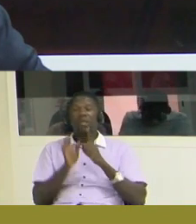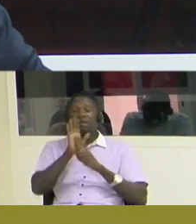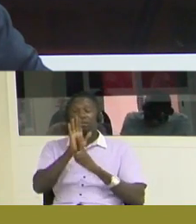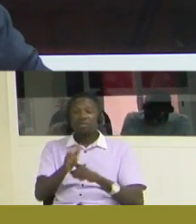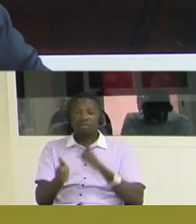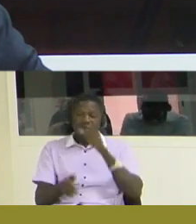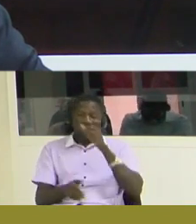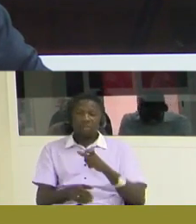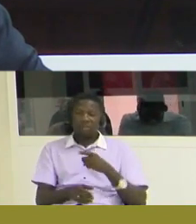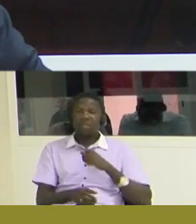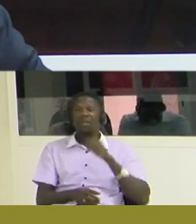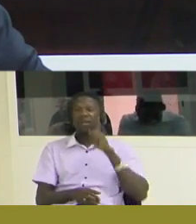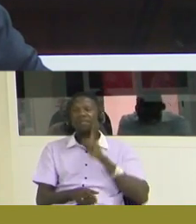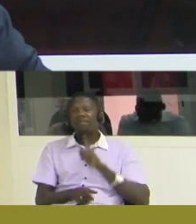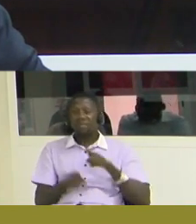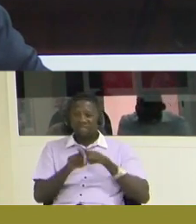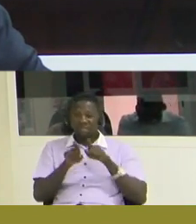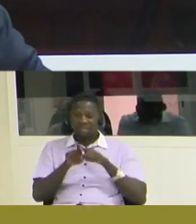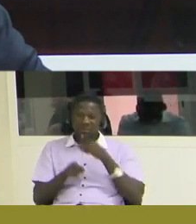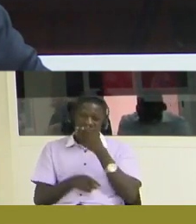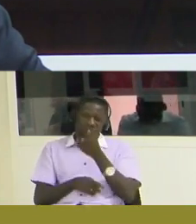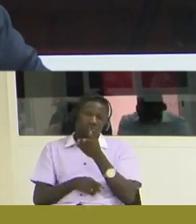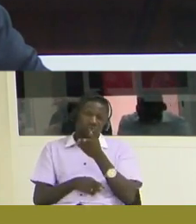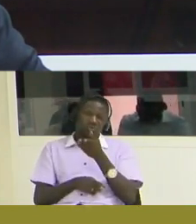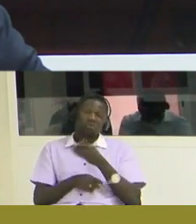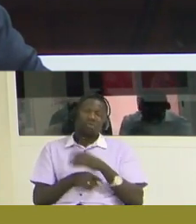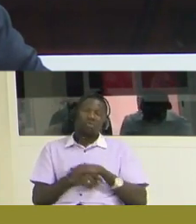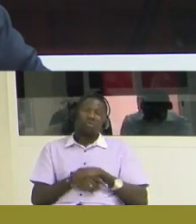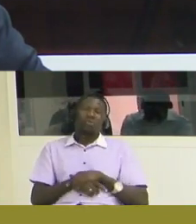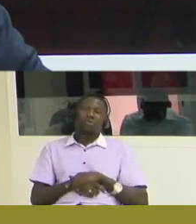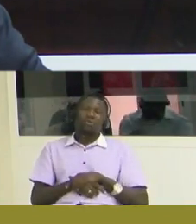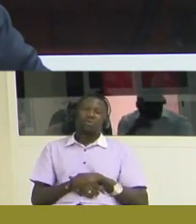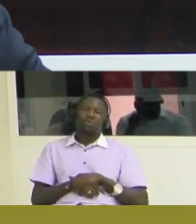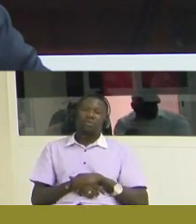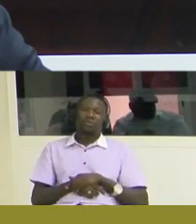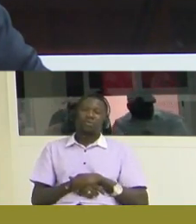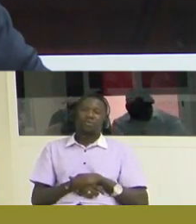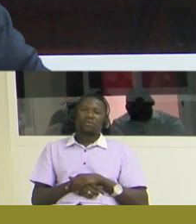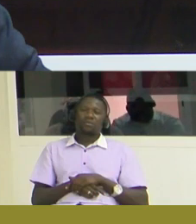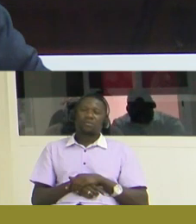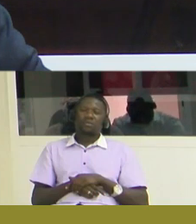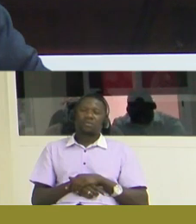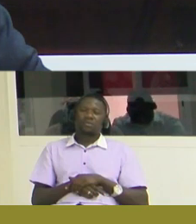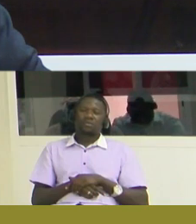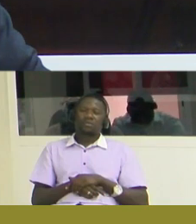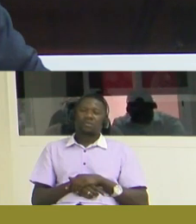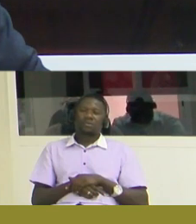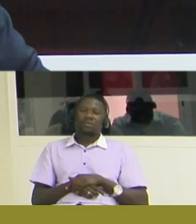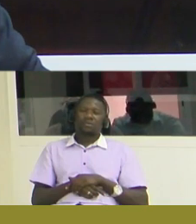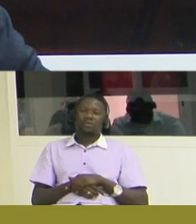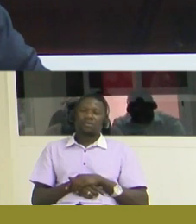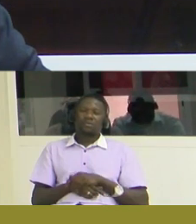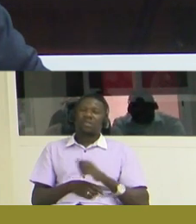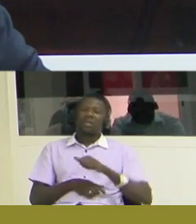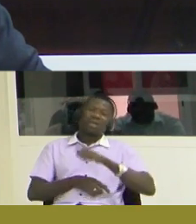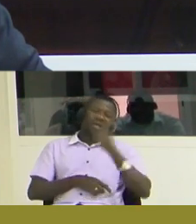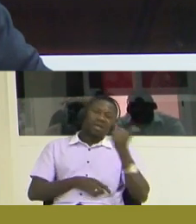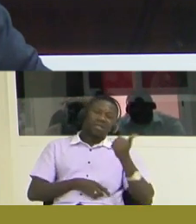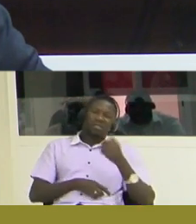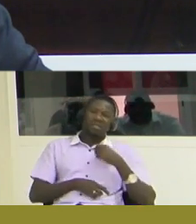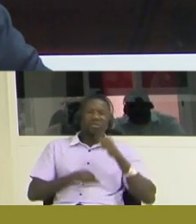is true because somebody who is a father to you pepper a mudak Gianna Dutch